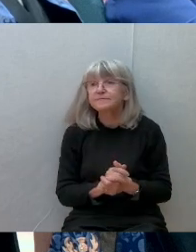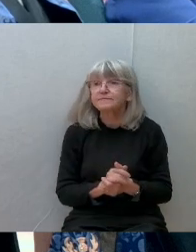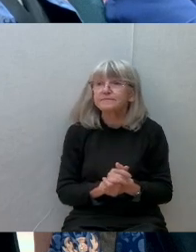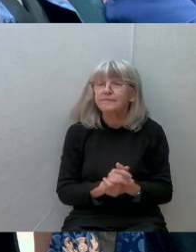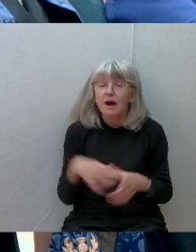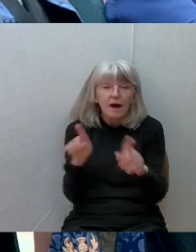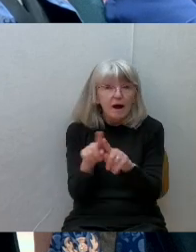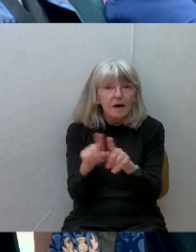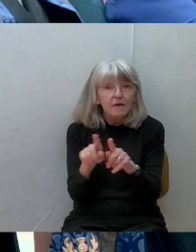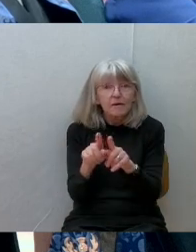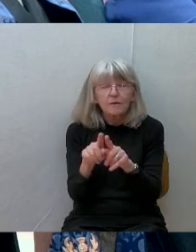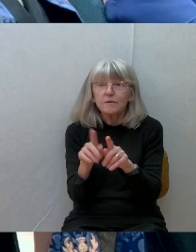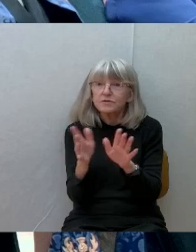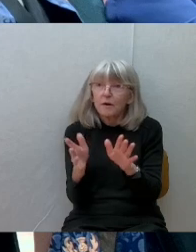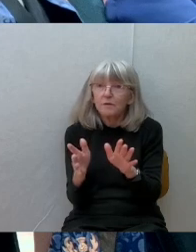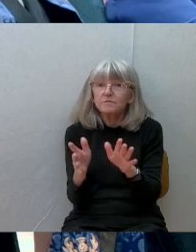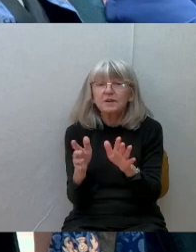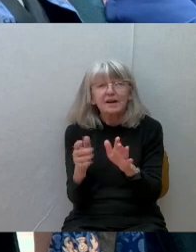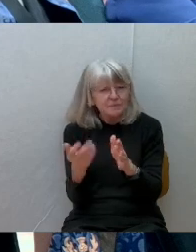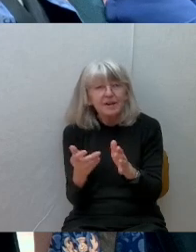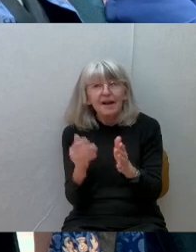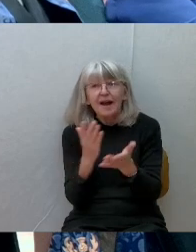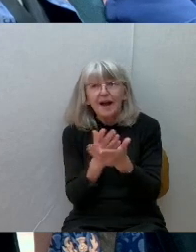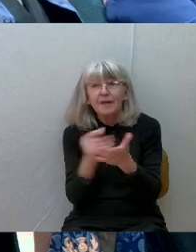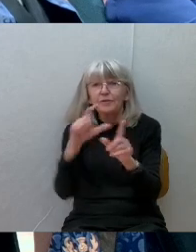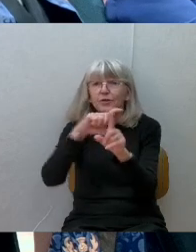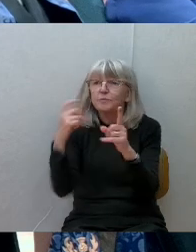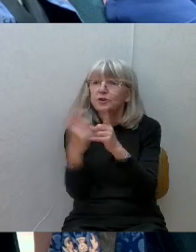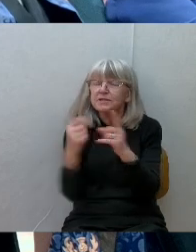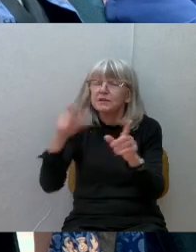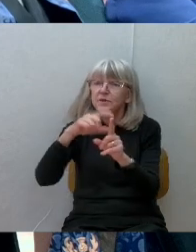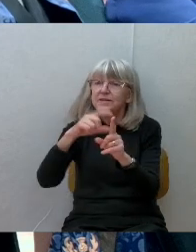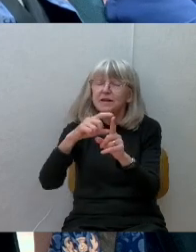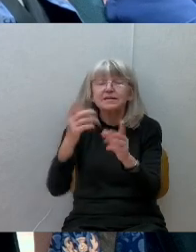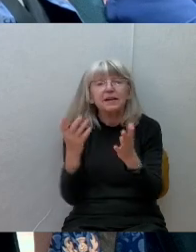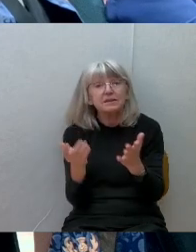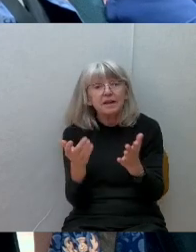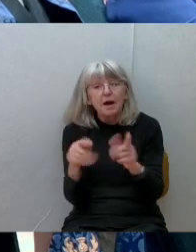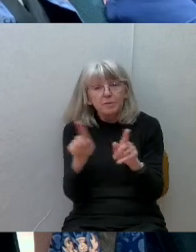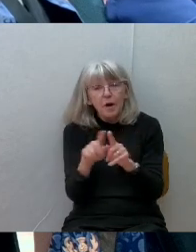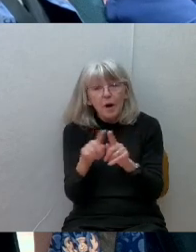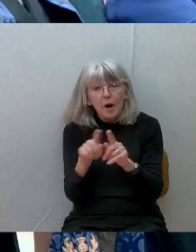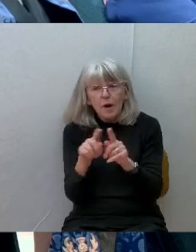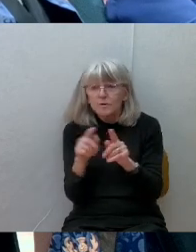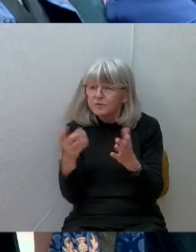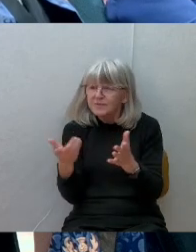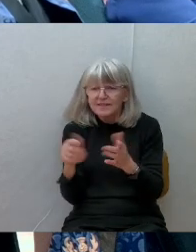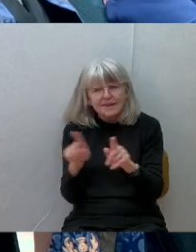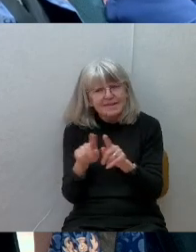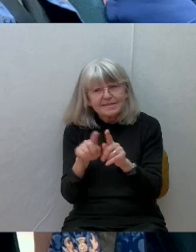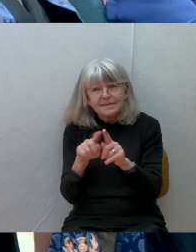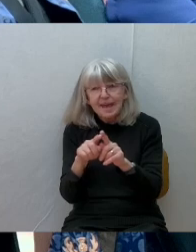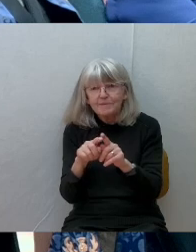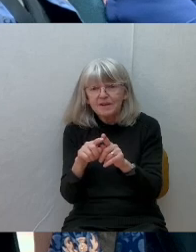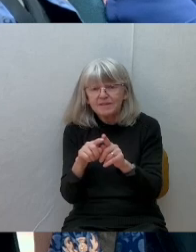As well as that close community with Dundee, we've taken Dundee to the world and we bring the world to Dundee. We can see it here.